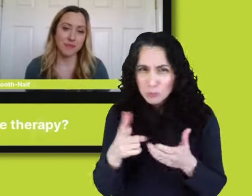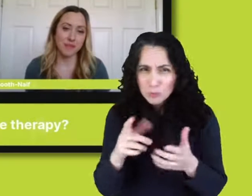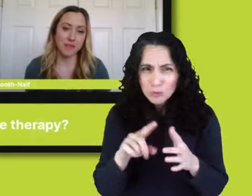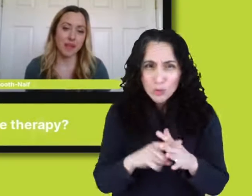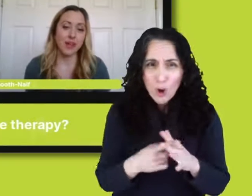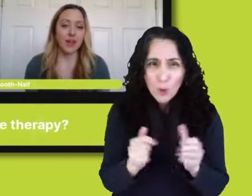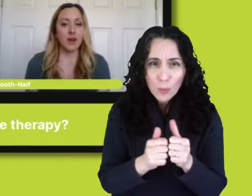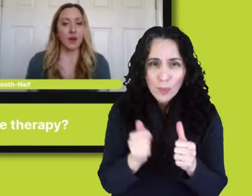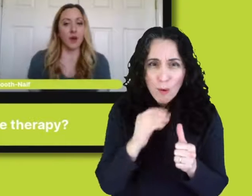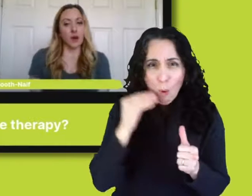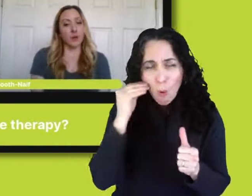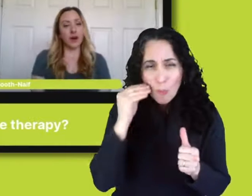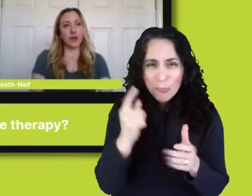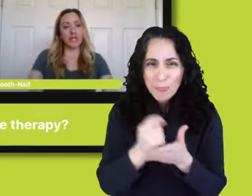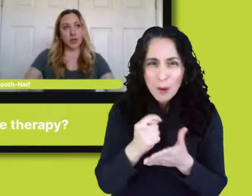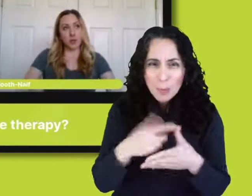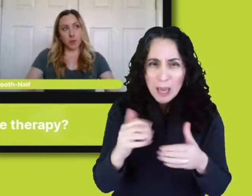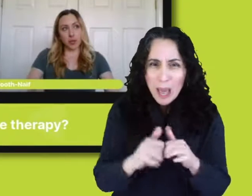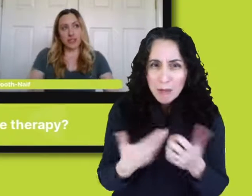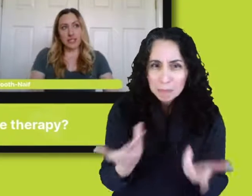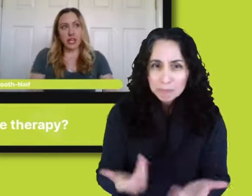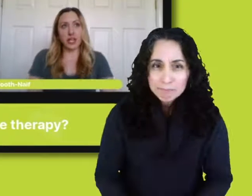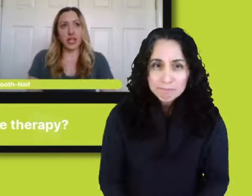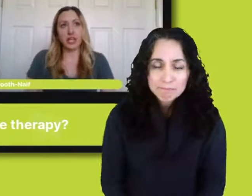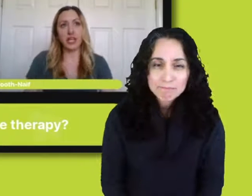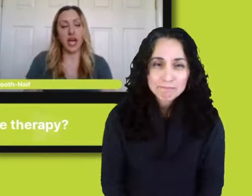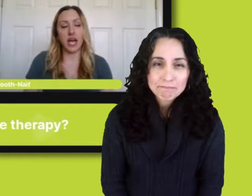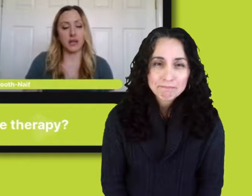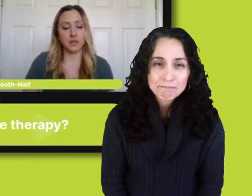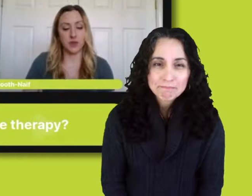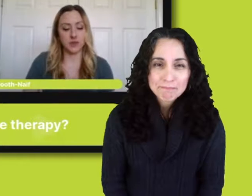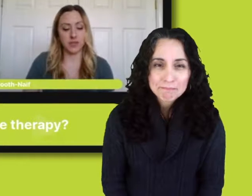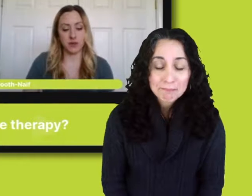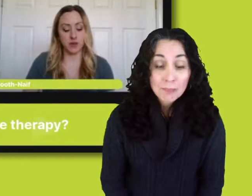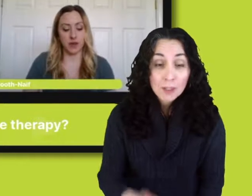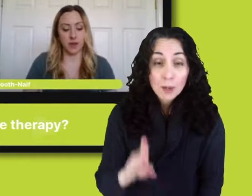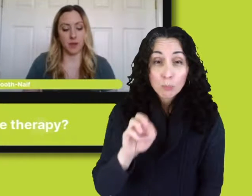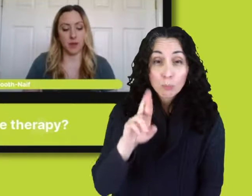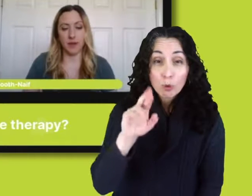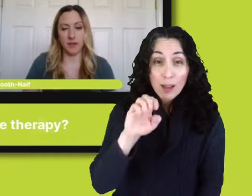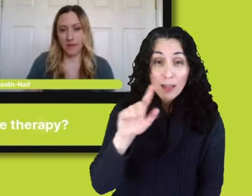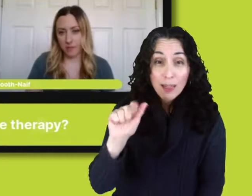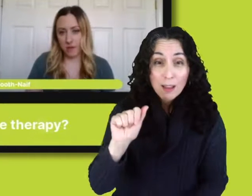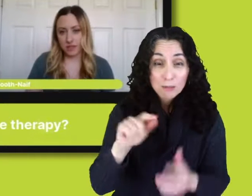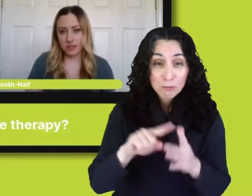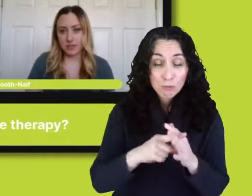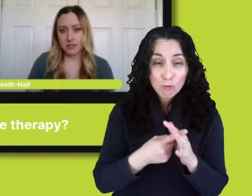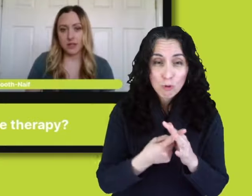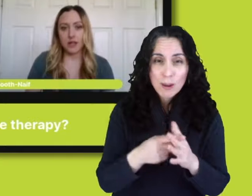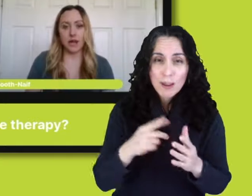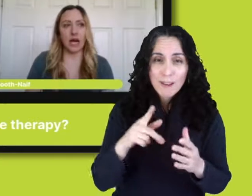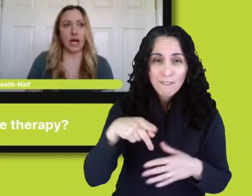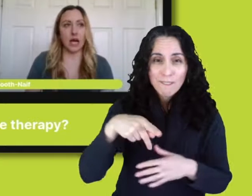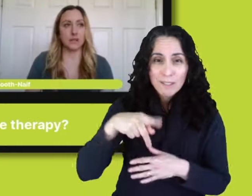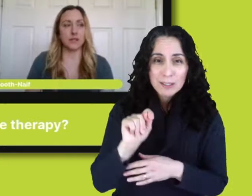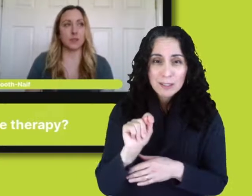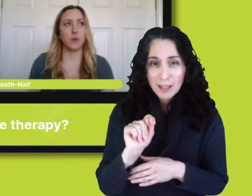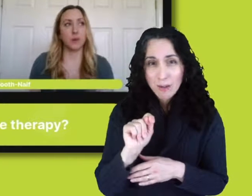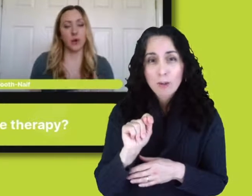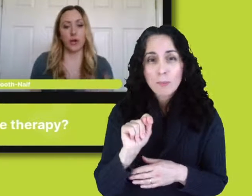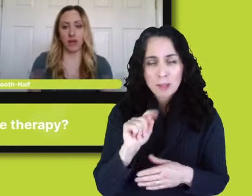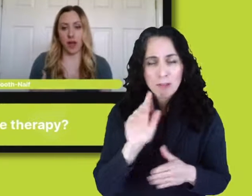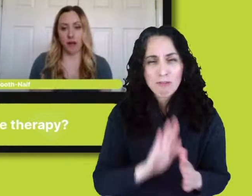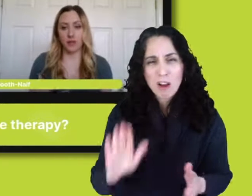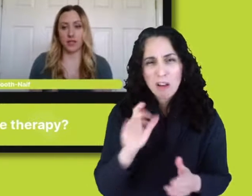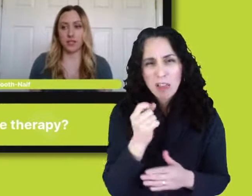therapy? Well, so Briella started doing physical therapy around 11 months. So